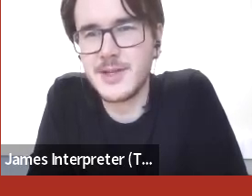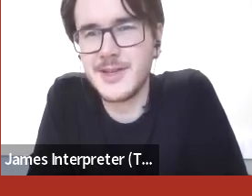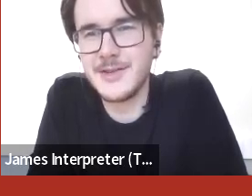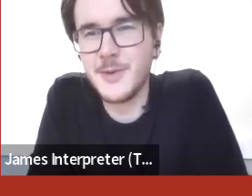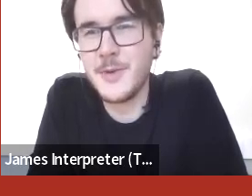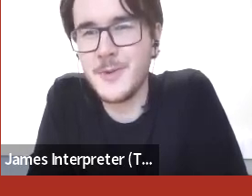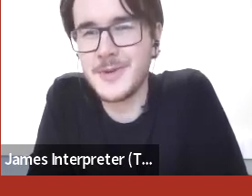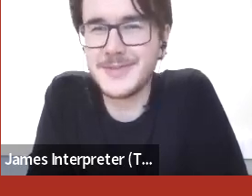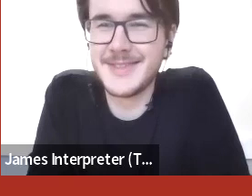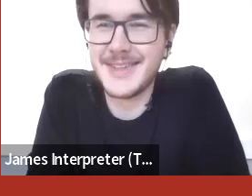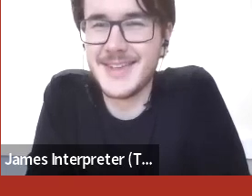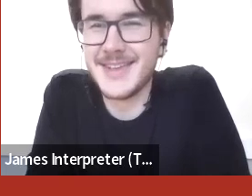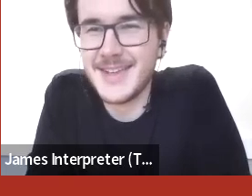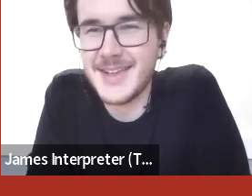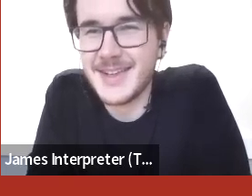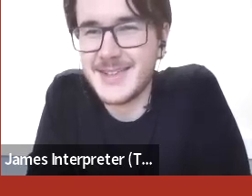Well done. Woohoo.